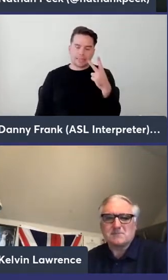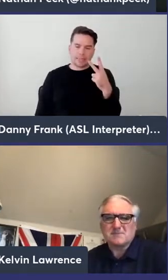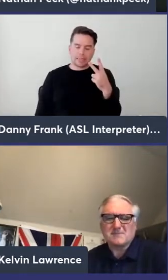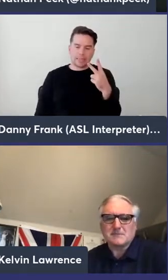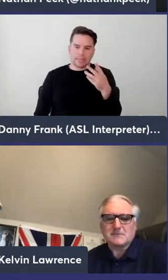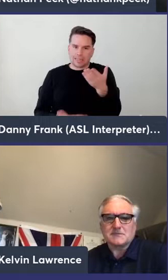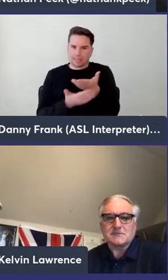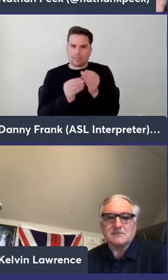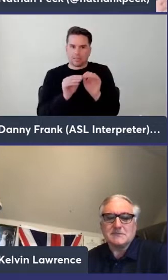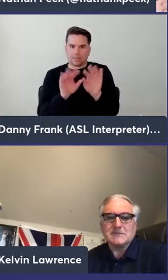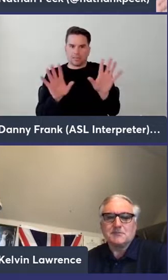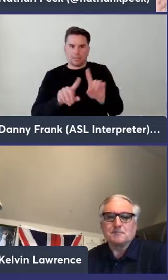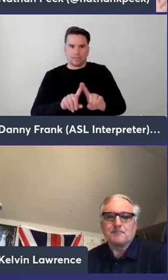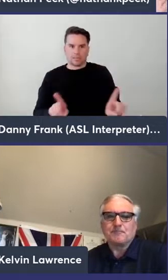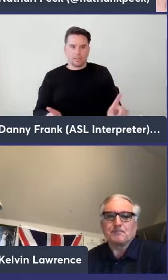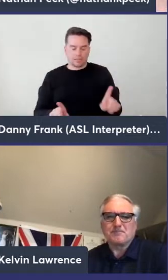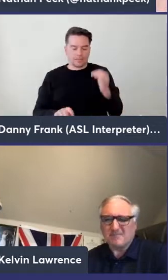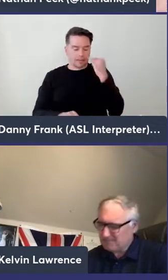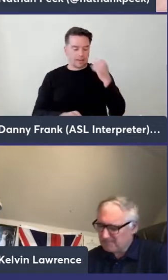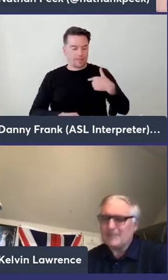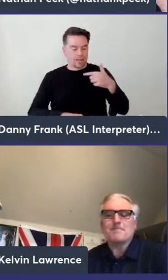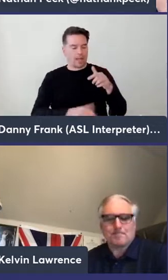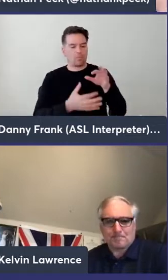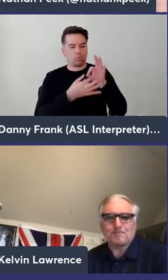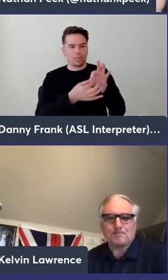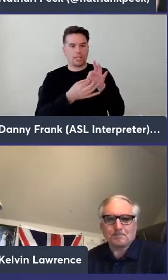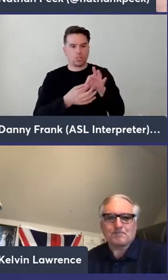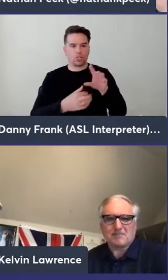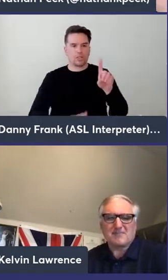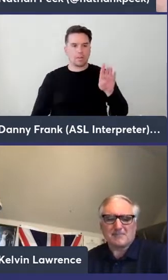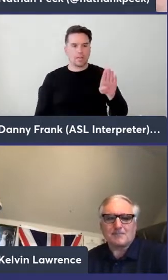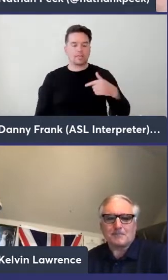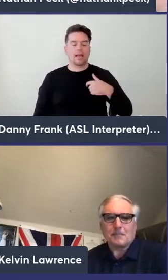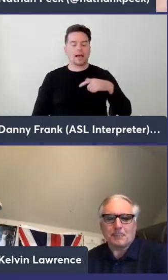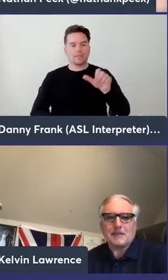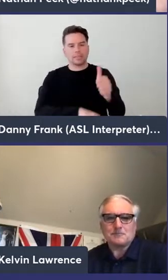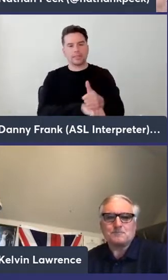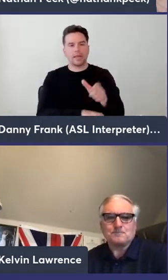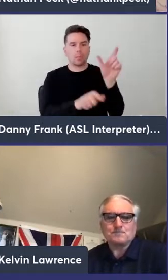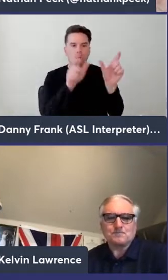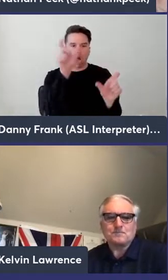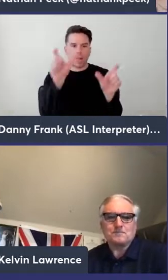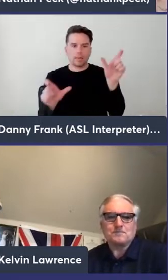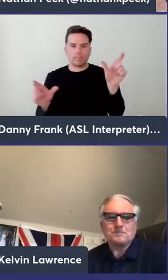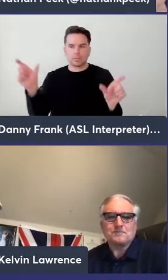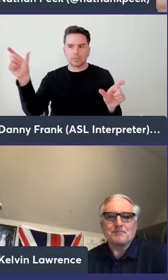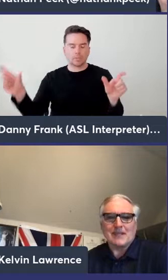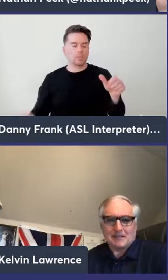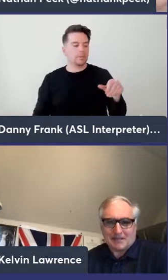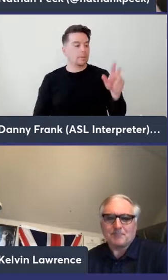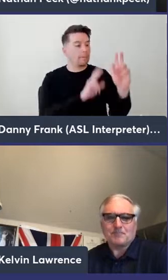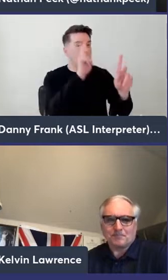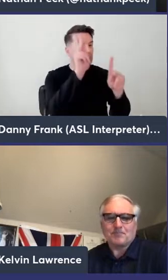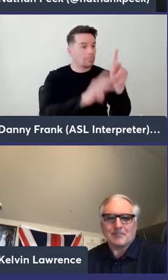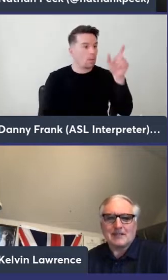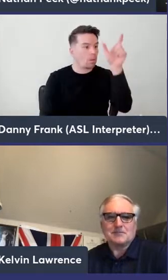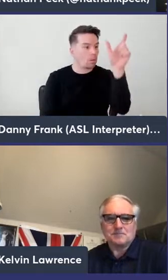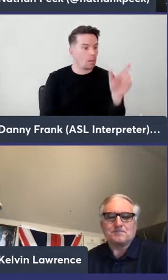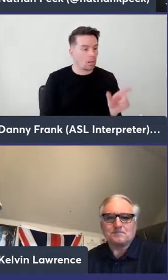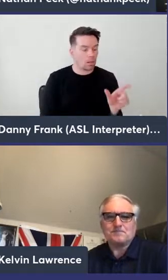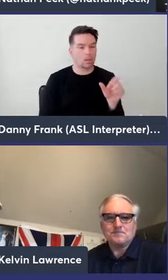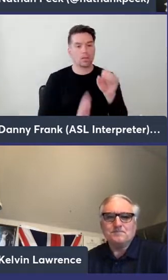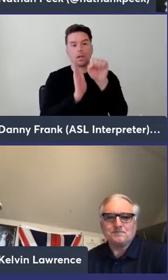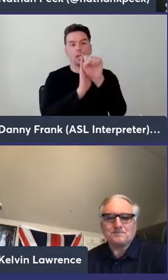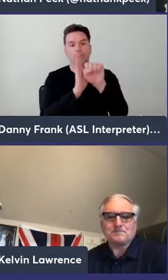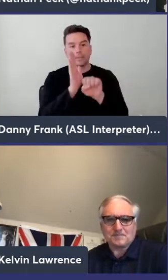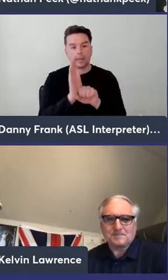database, I have to set up a bunch of columns. I would set up like people, and then it would be column for like what's my state, column for what's the